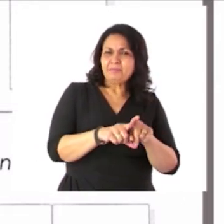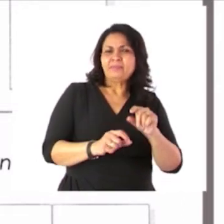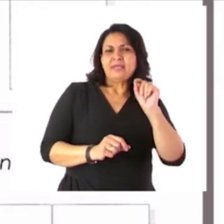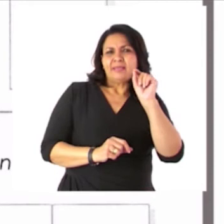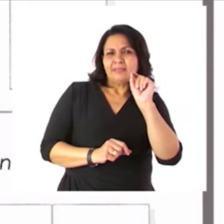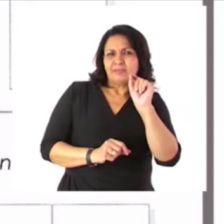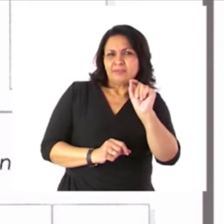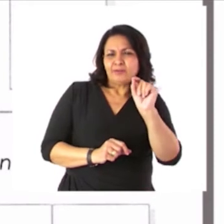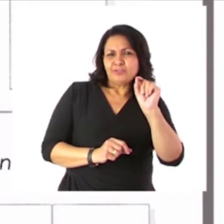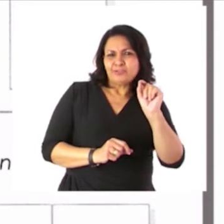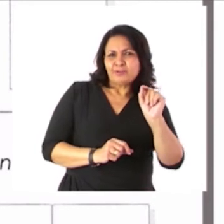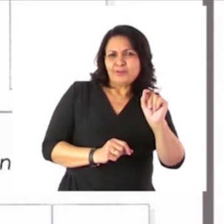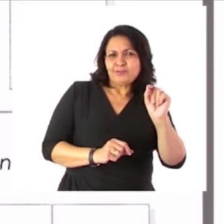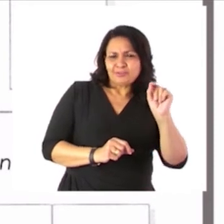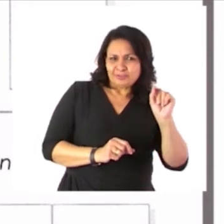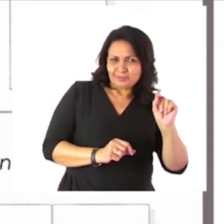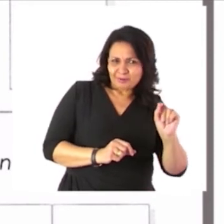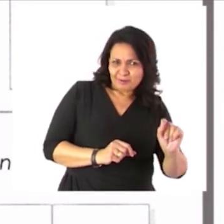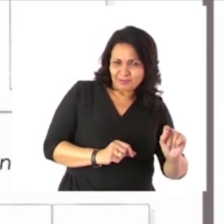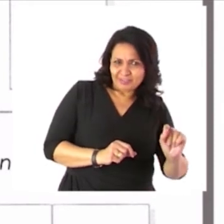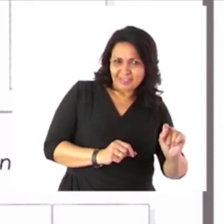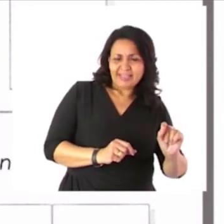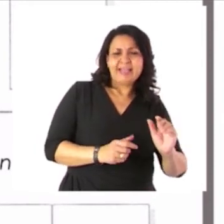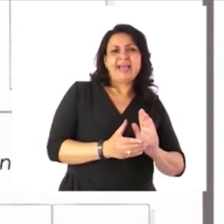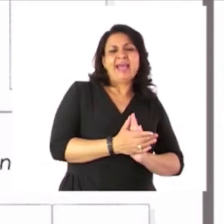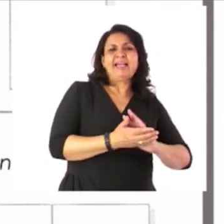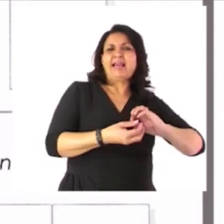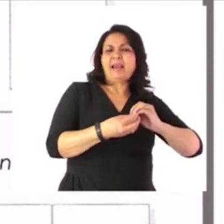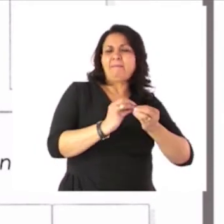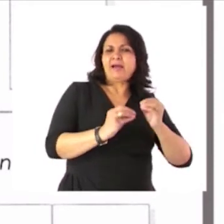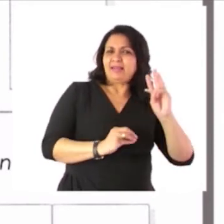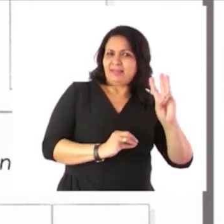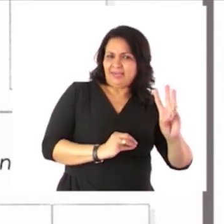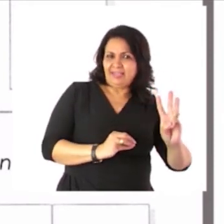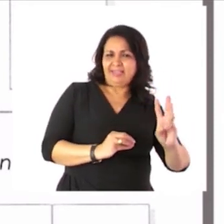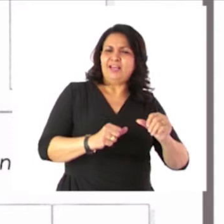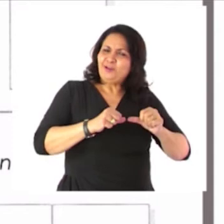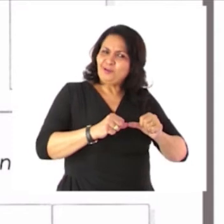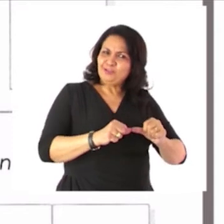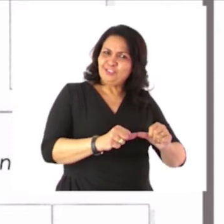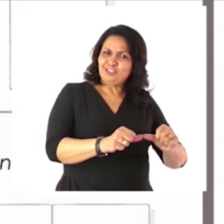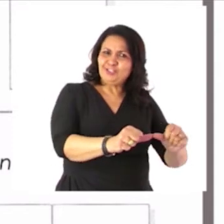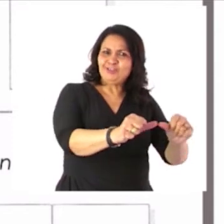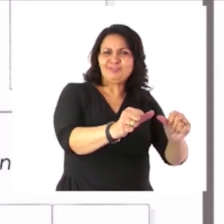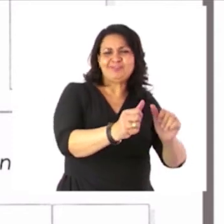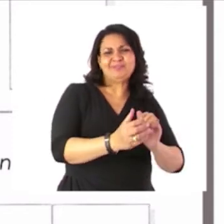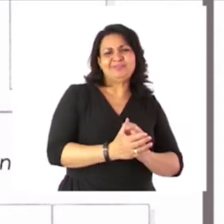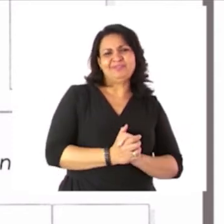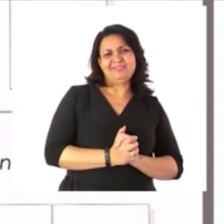the same thing over and over until we complete it. So let's do the 3